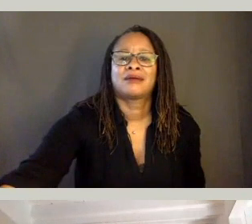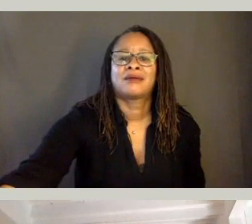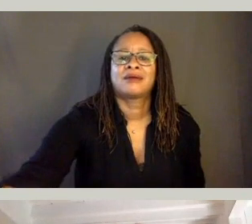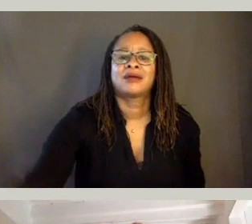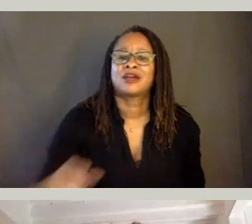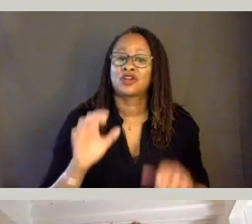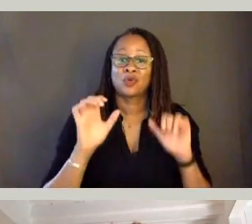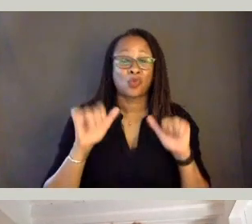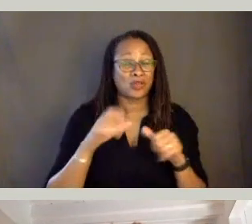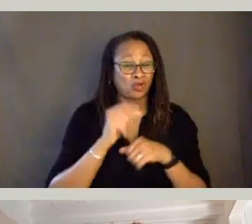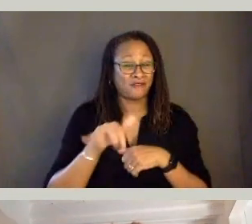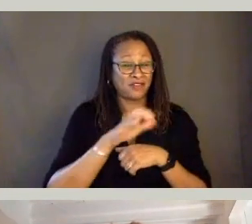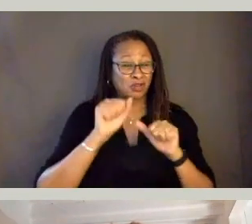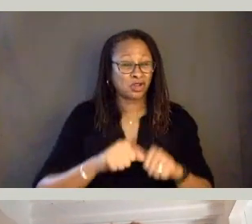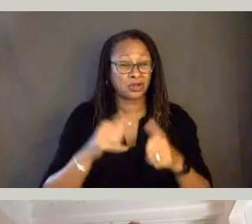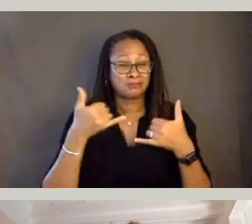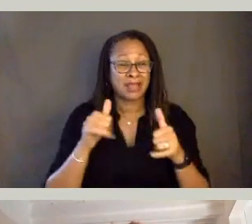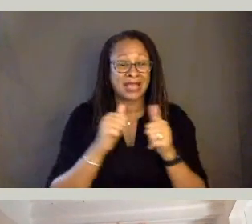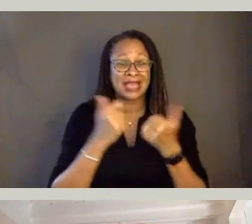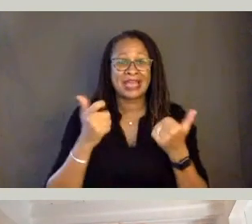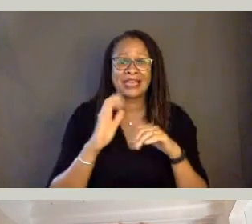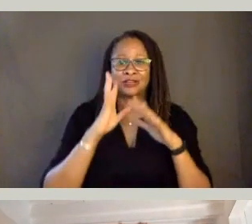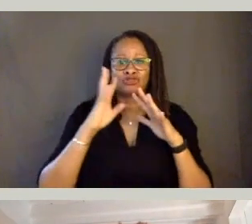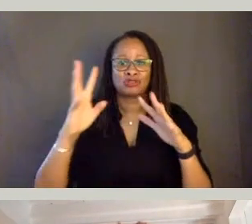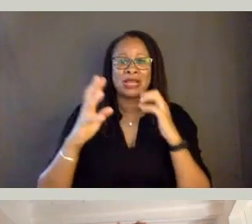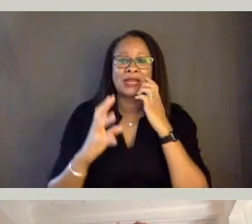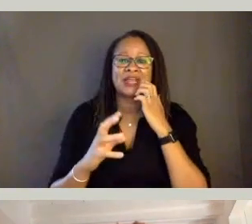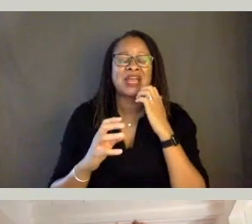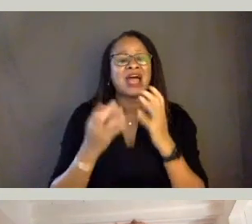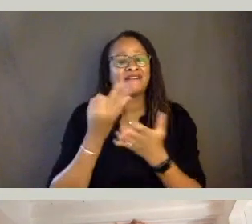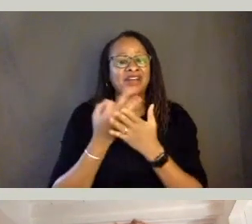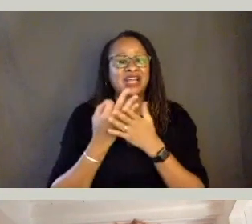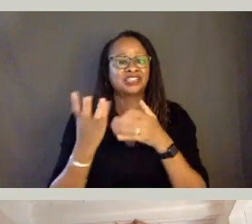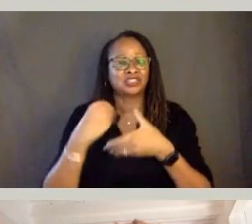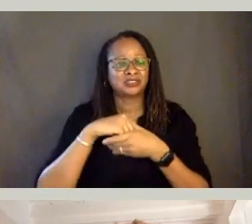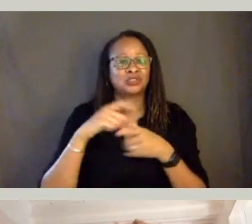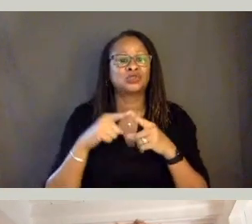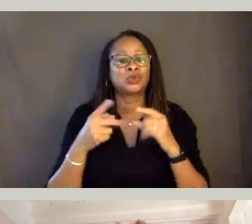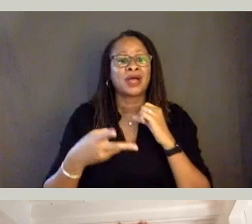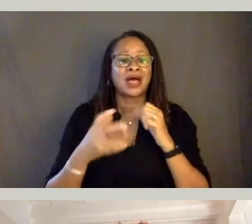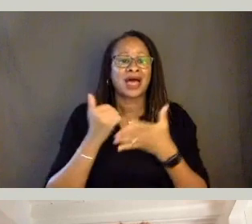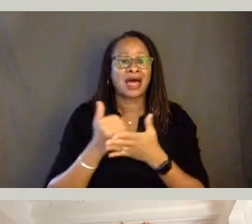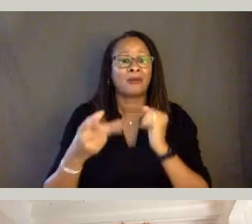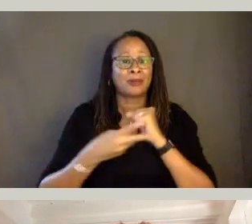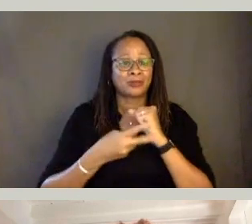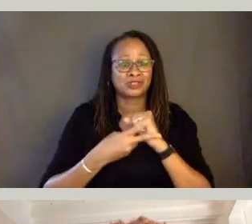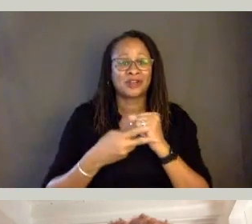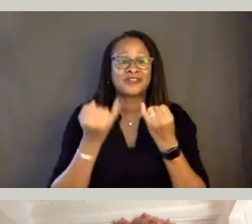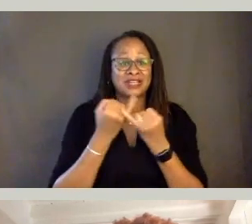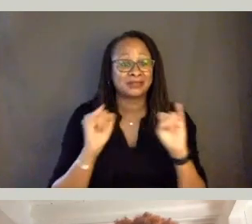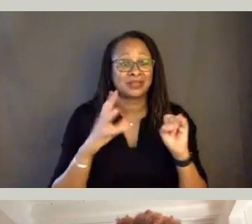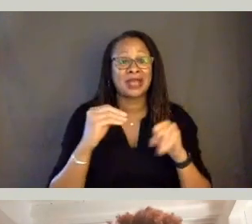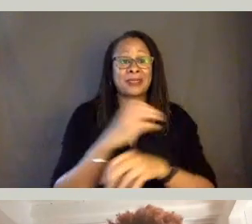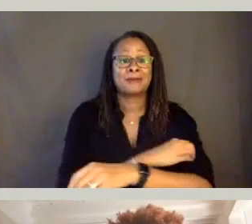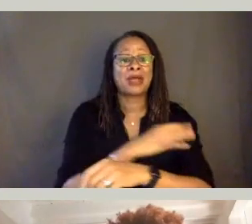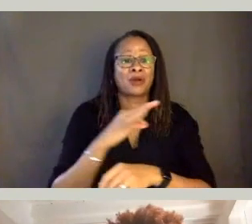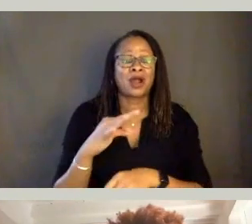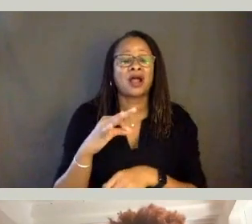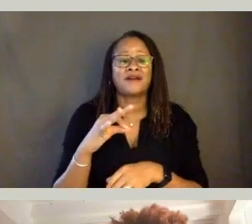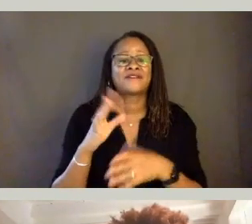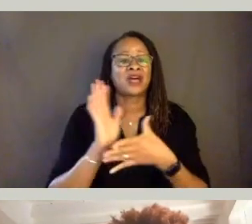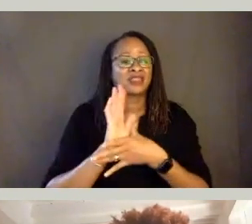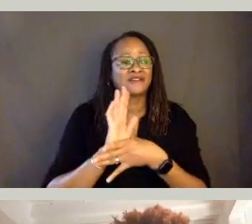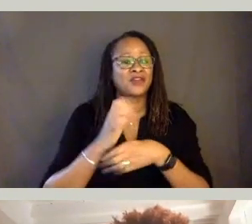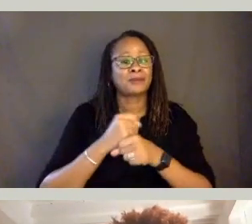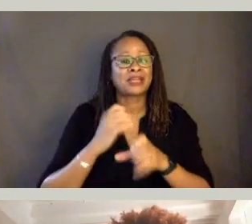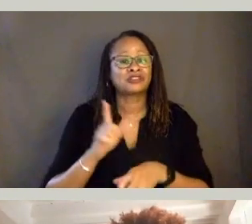some standards of engagement with commercial entities to help preserve the independence and the power of the filmmakers that you're supporting.